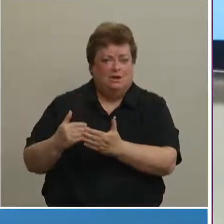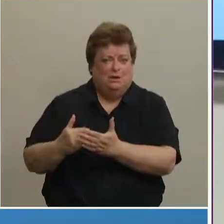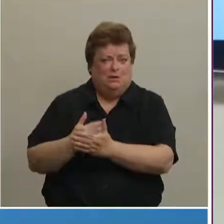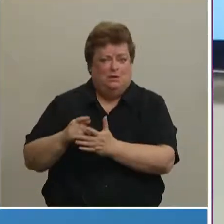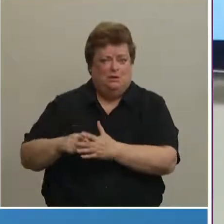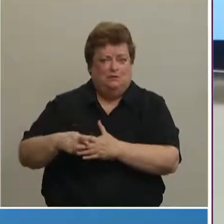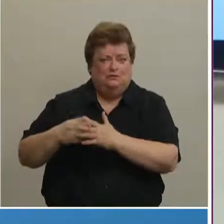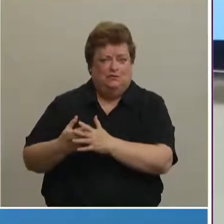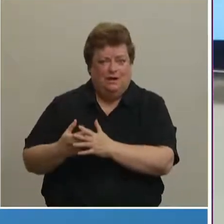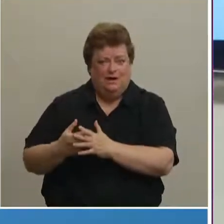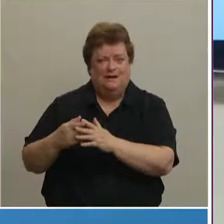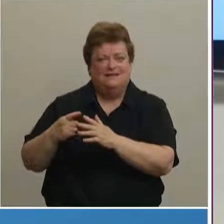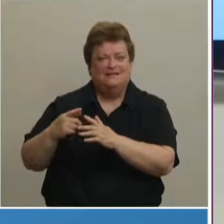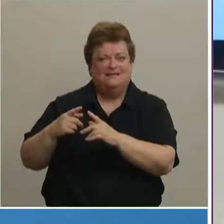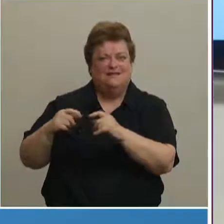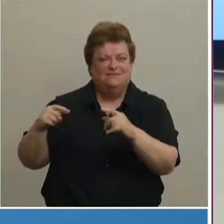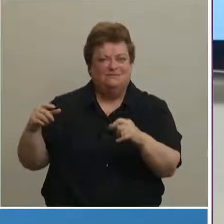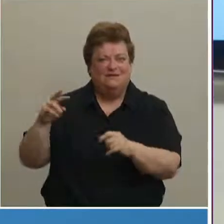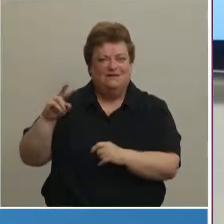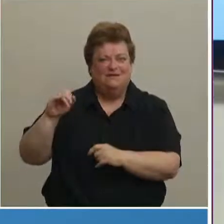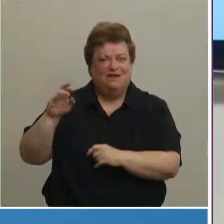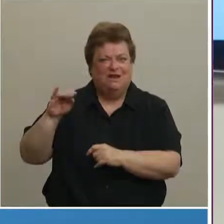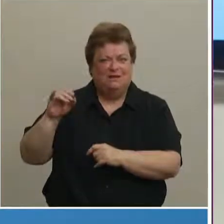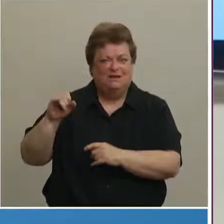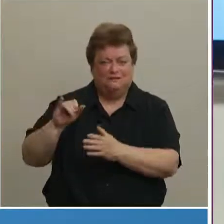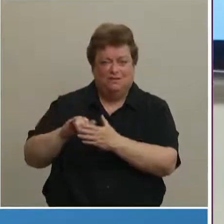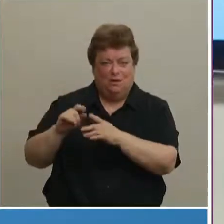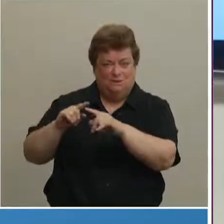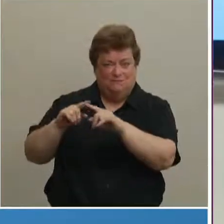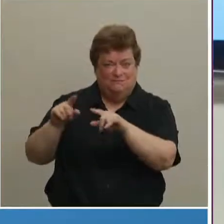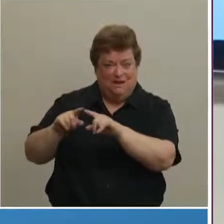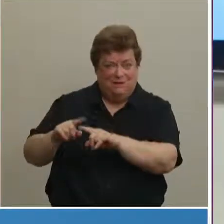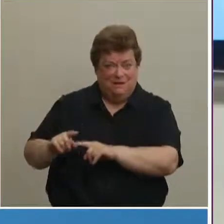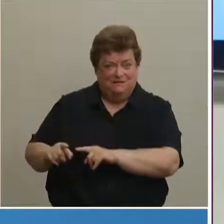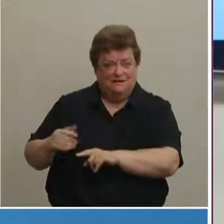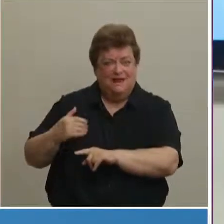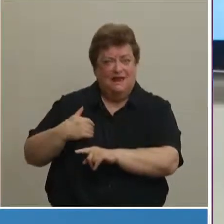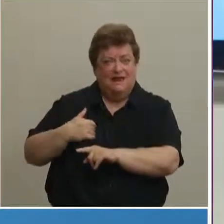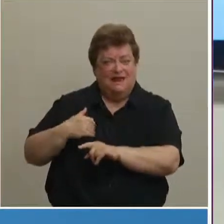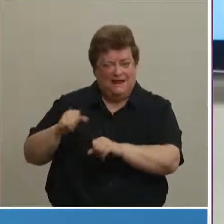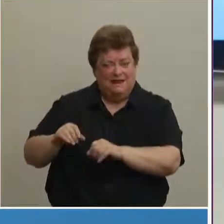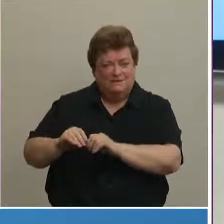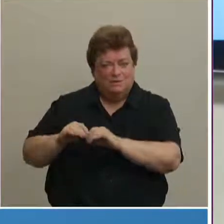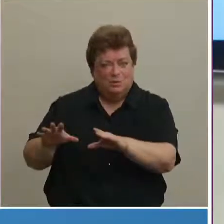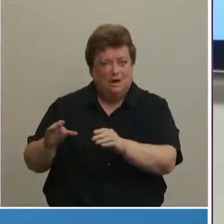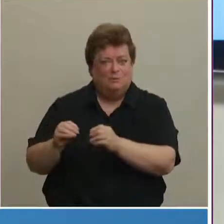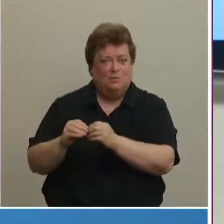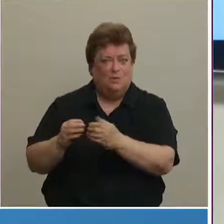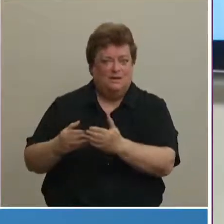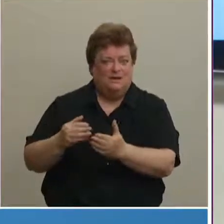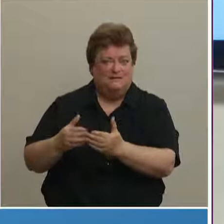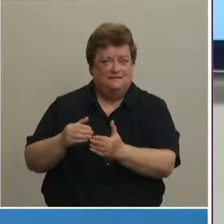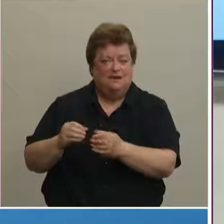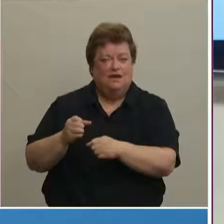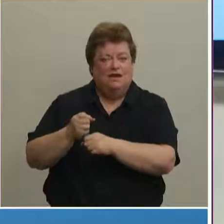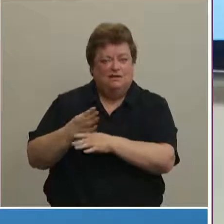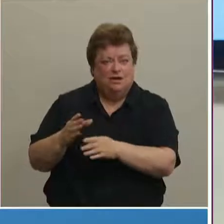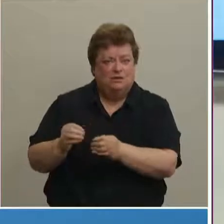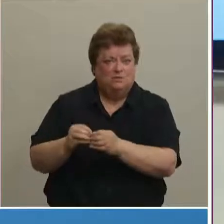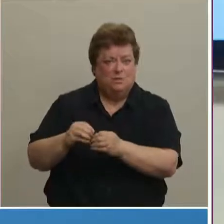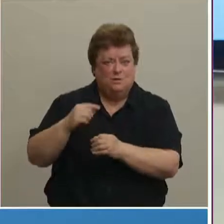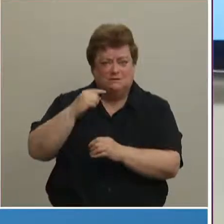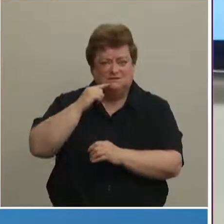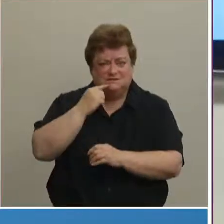emerging COVID-19 variants. These variants have the potential to spread more easily, cause more severe illness, and